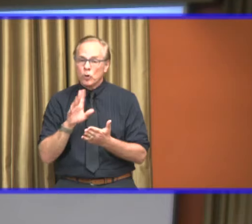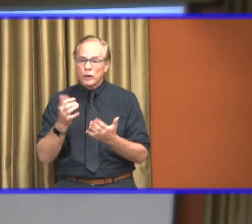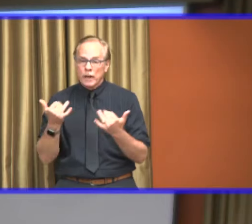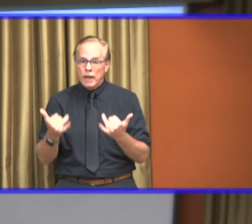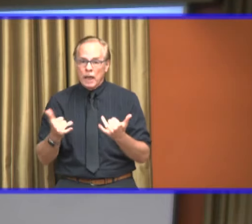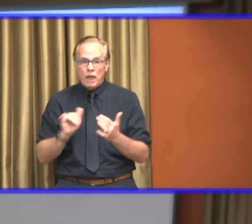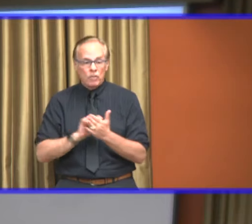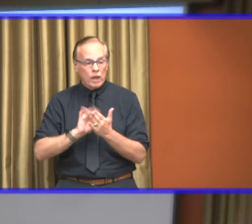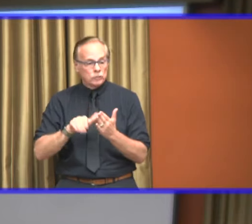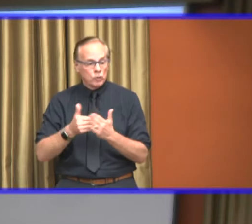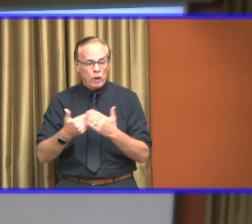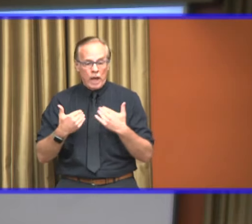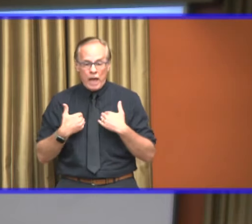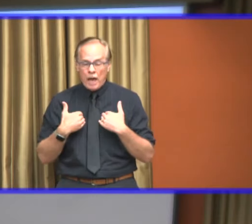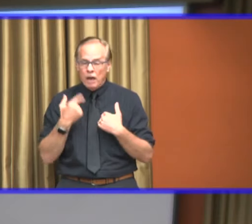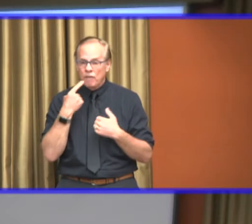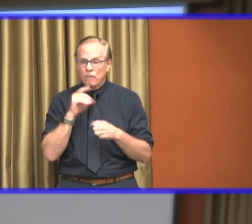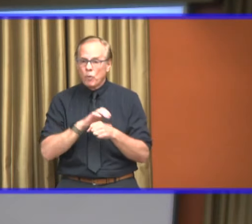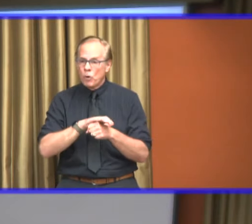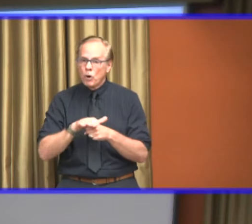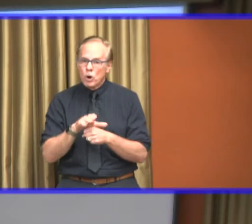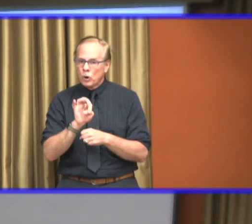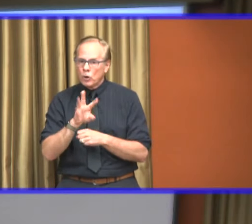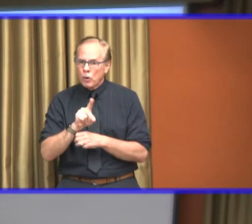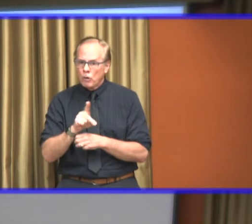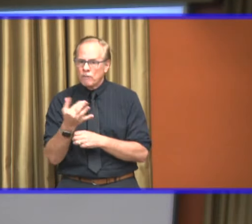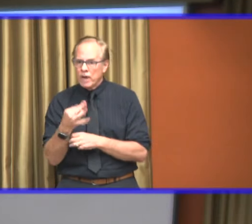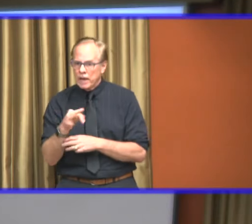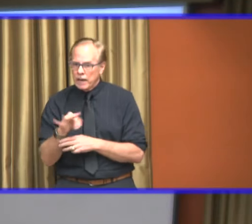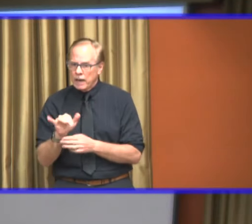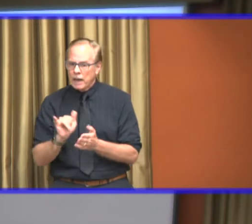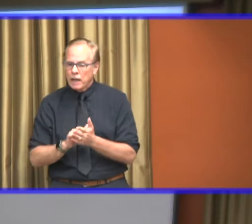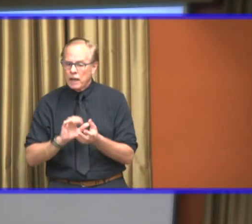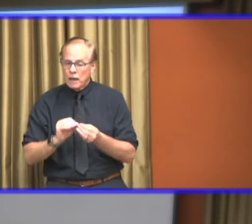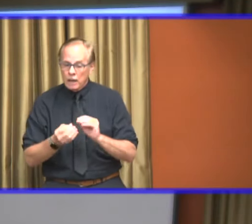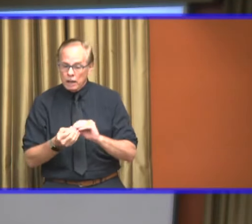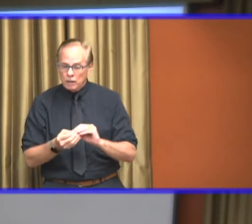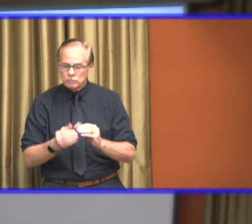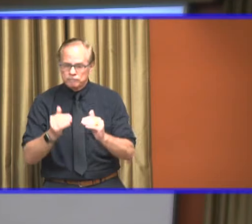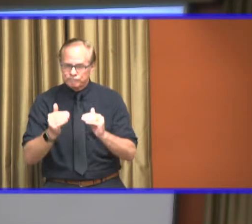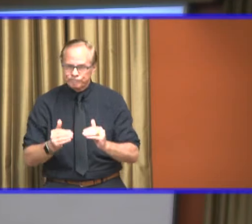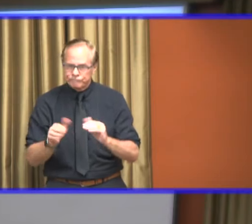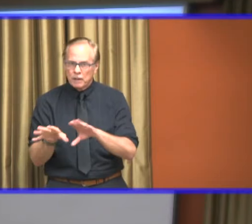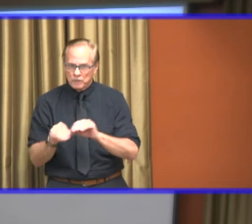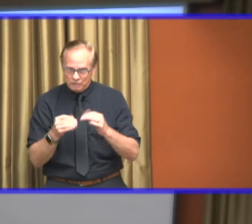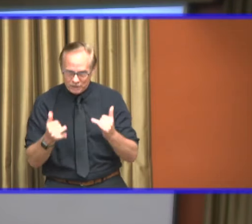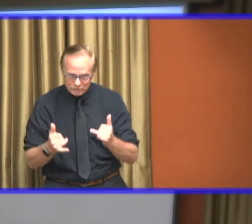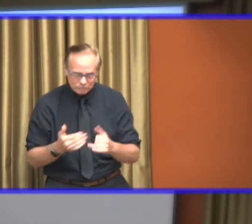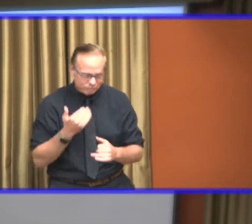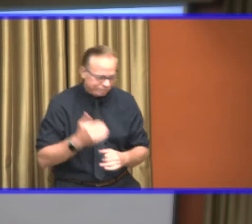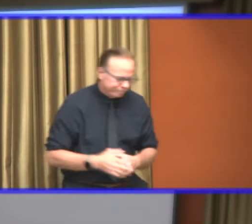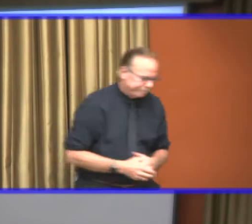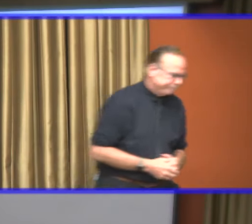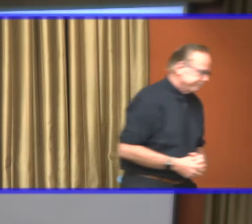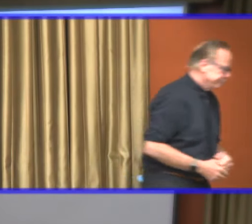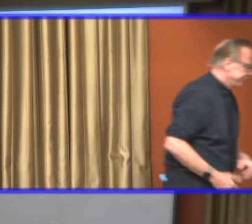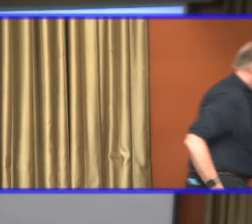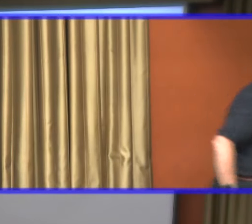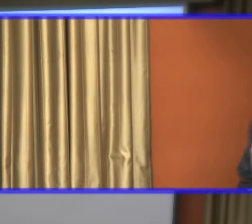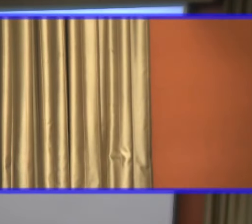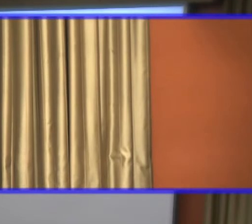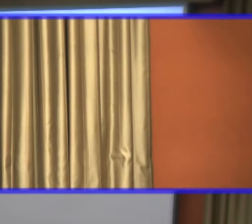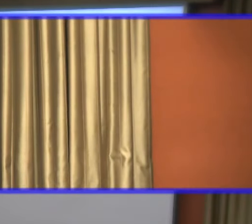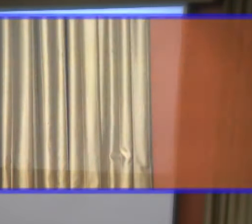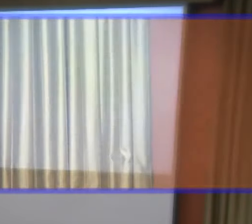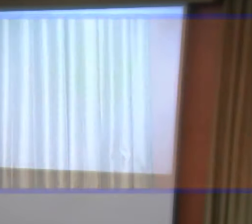for COVID-19. We'll move on to item 7B. Organization of council